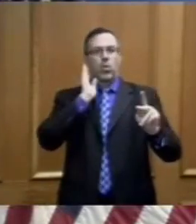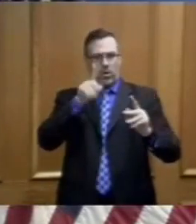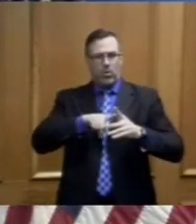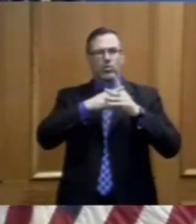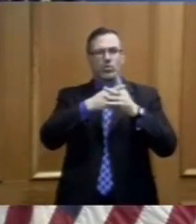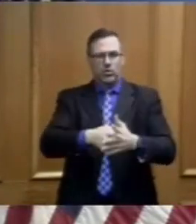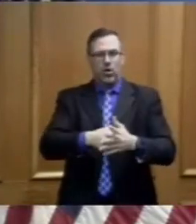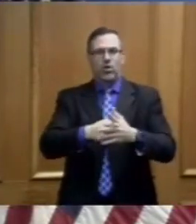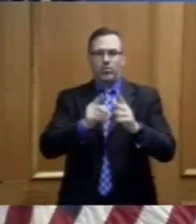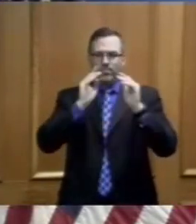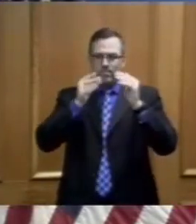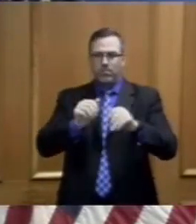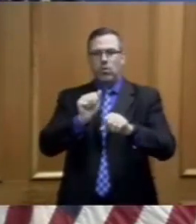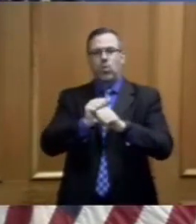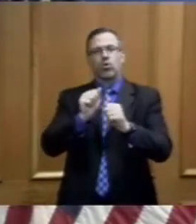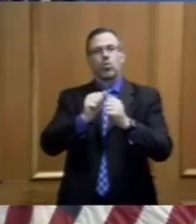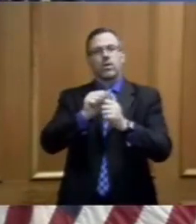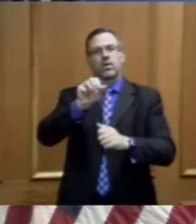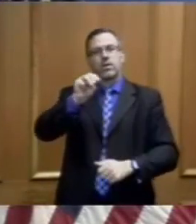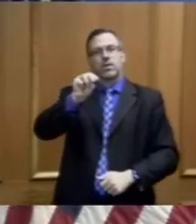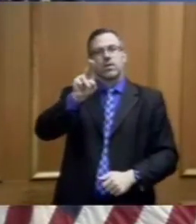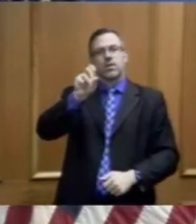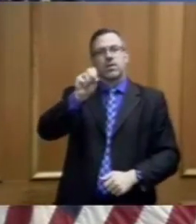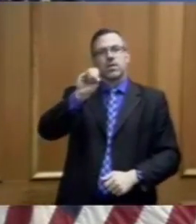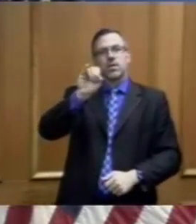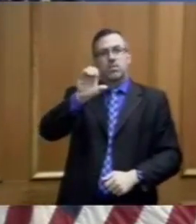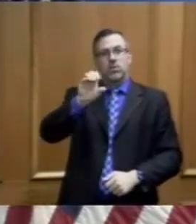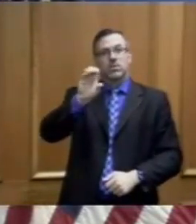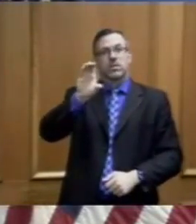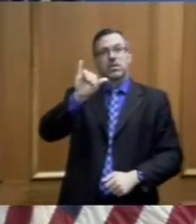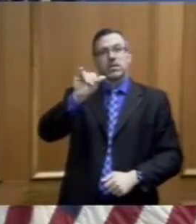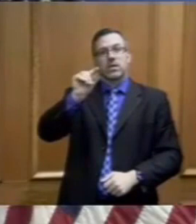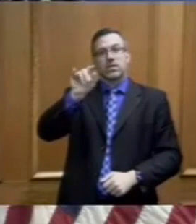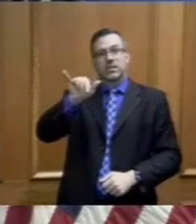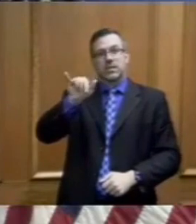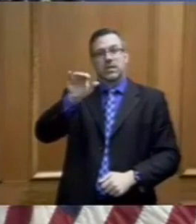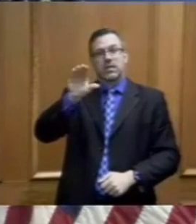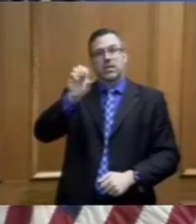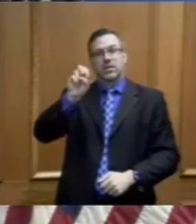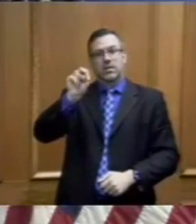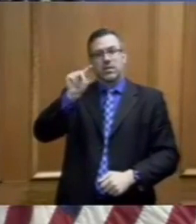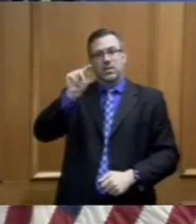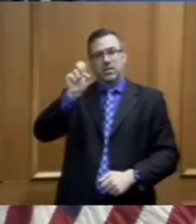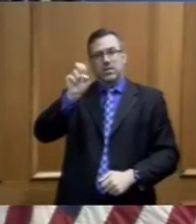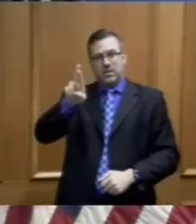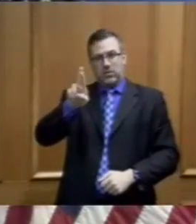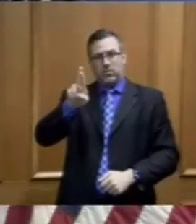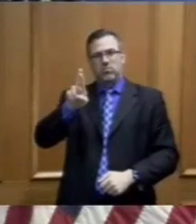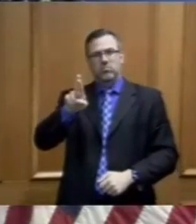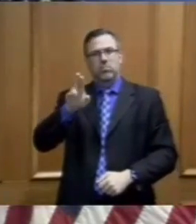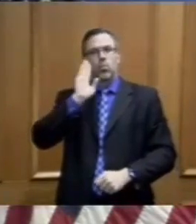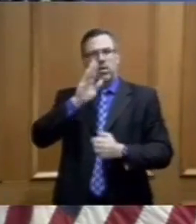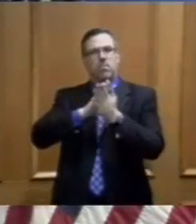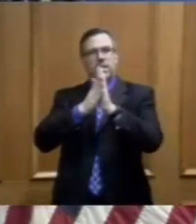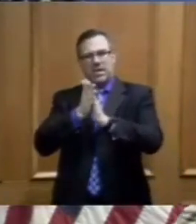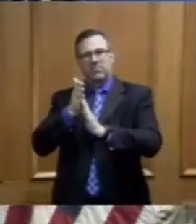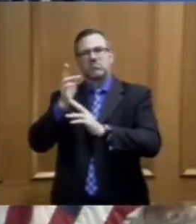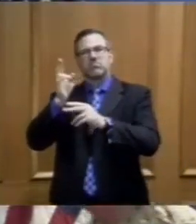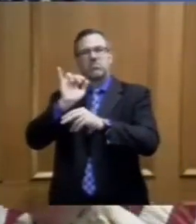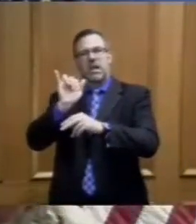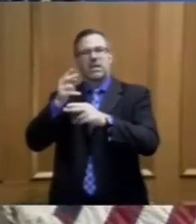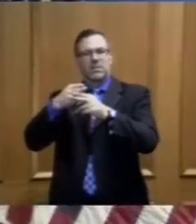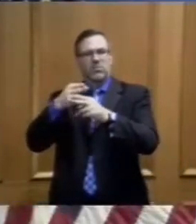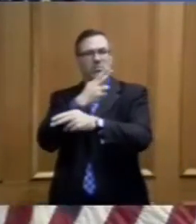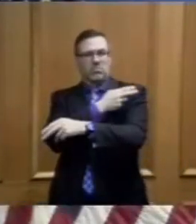Music City Center. So I'll be available for comments, and Lieutenant Colonel Avachal is here as well if we have questions further. Thank you, sir. Mm-hmm.